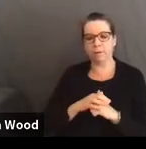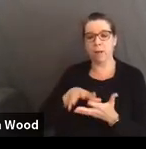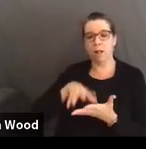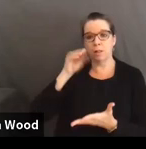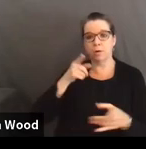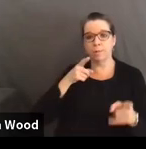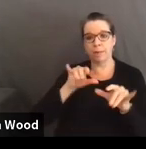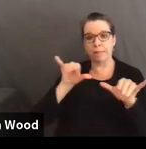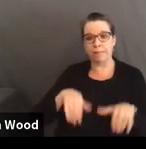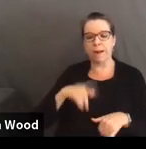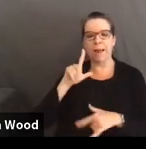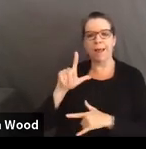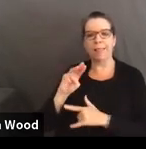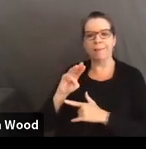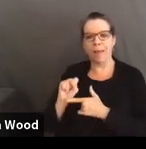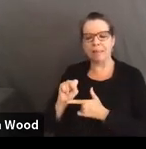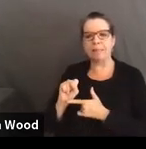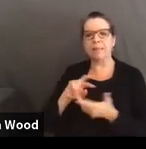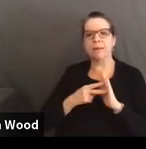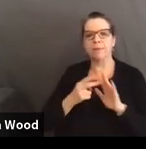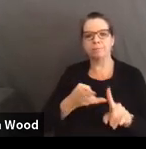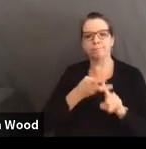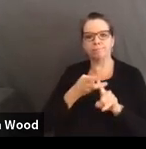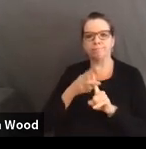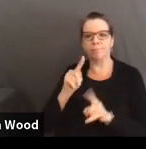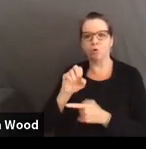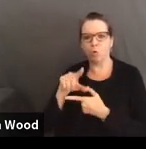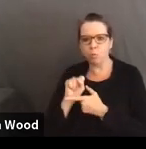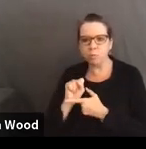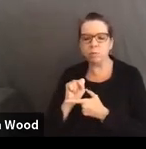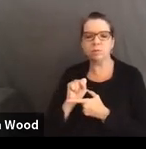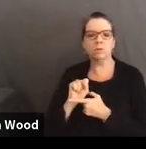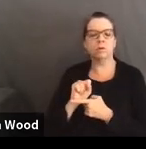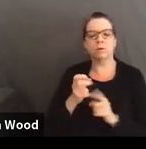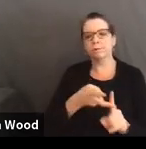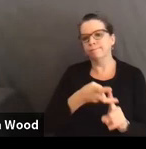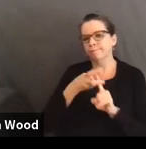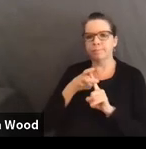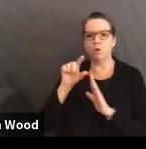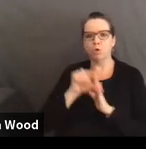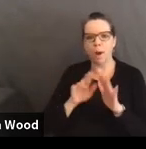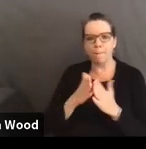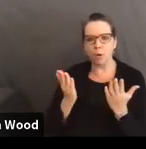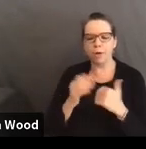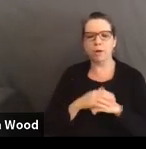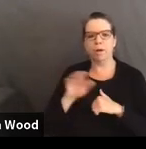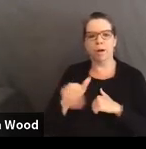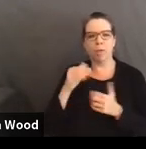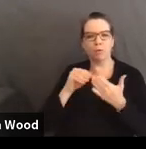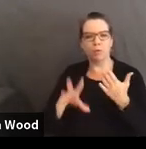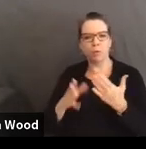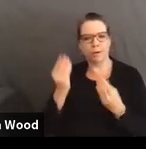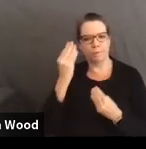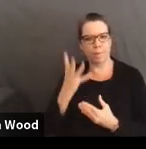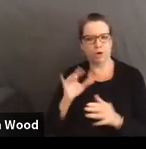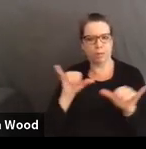system, think of the learning management system as pulling in your instructional tools, pulling in your grade book, your other student information systems